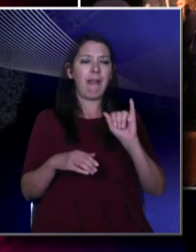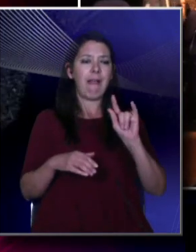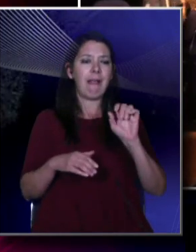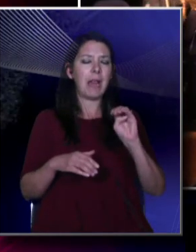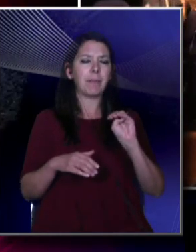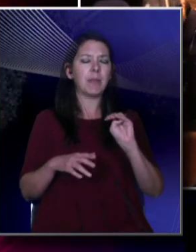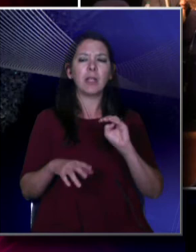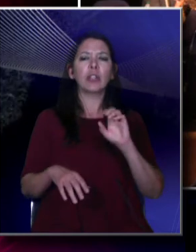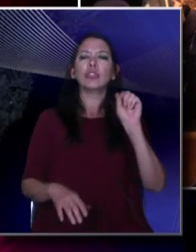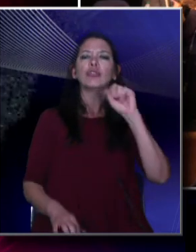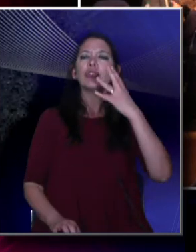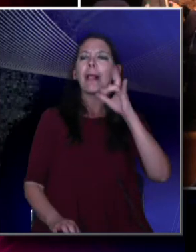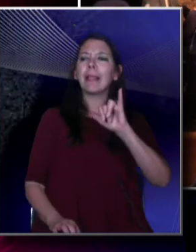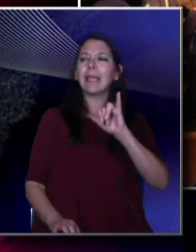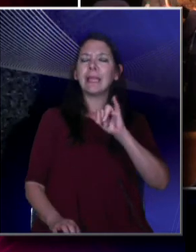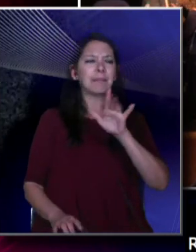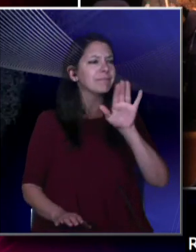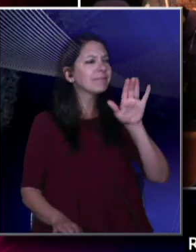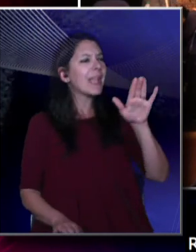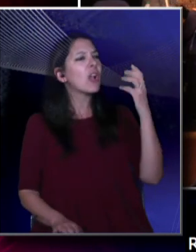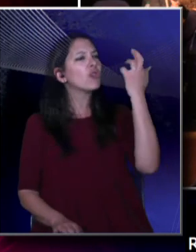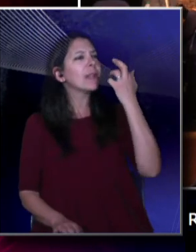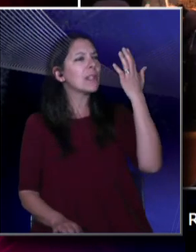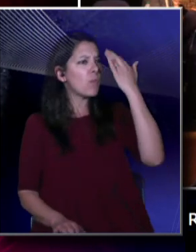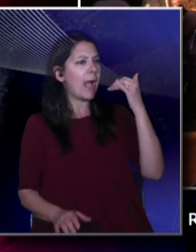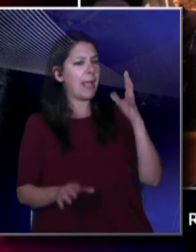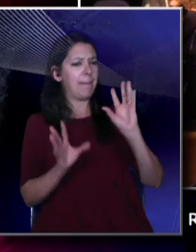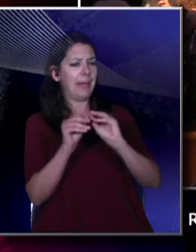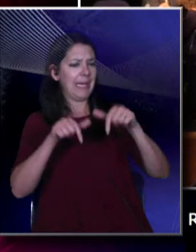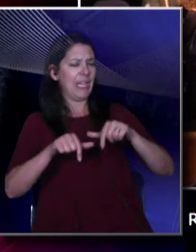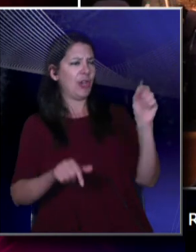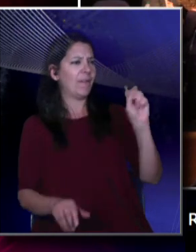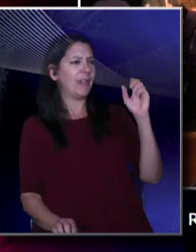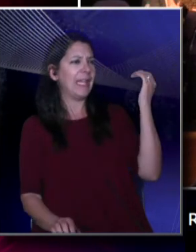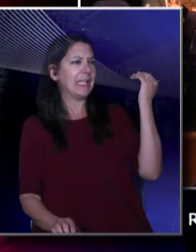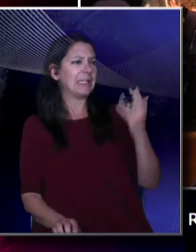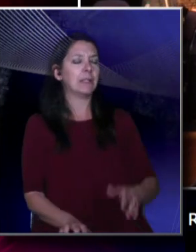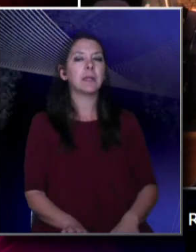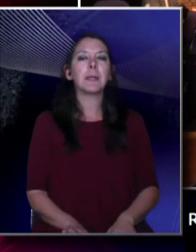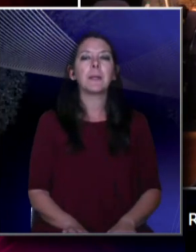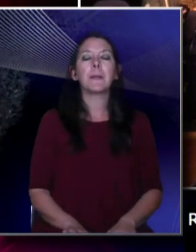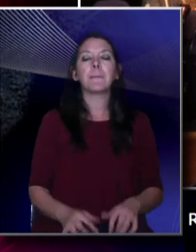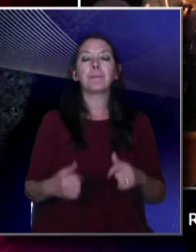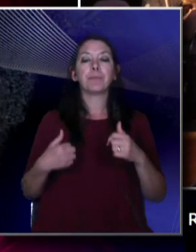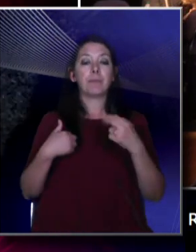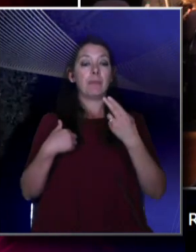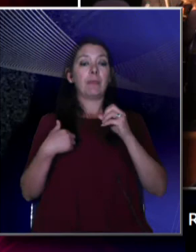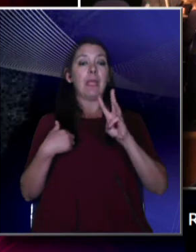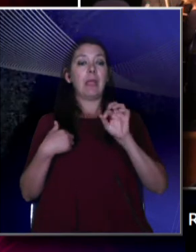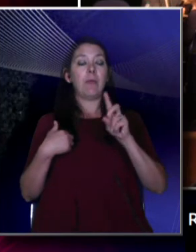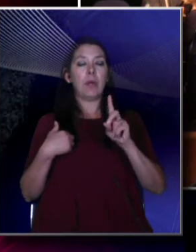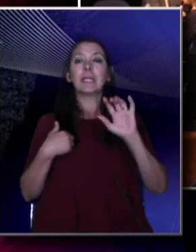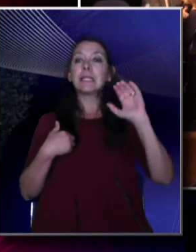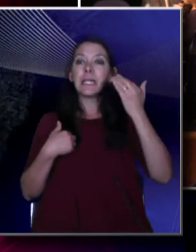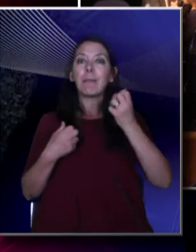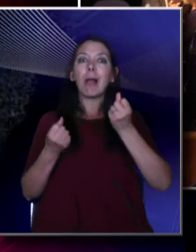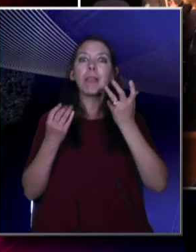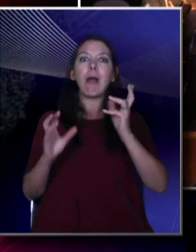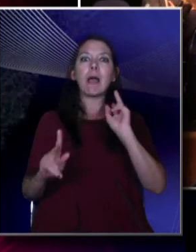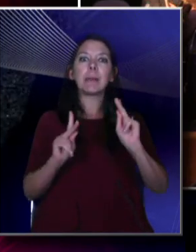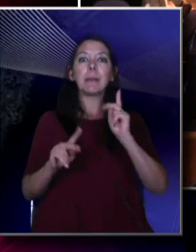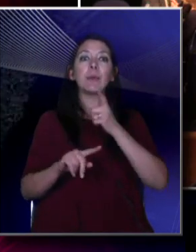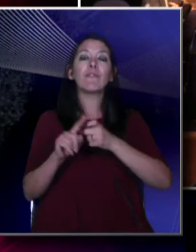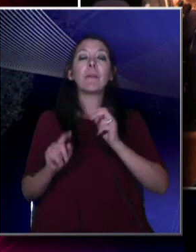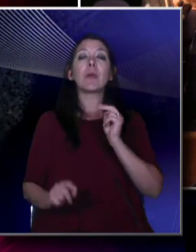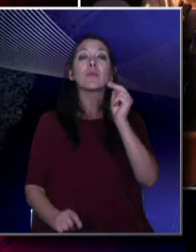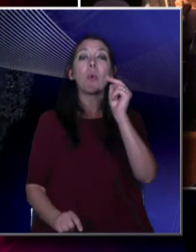what's the reasoning for having the meeting here in Phoenix? well, my impression is that I have a lot of people from northern Arizona that are